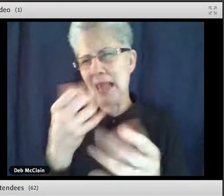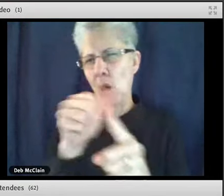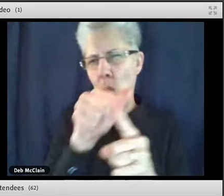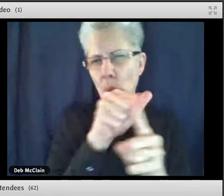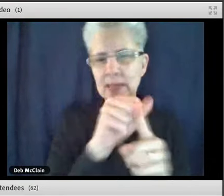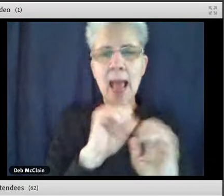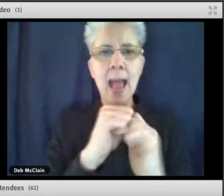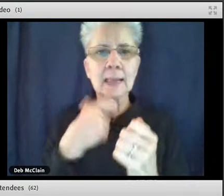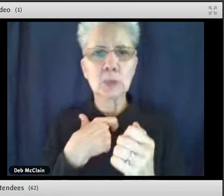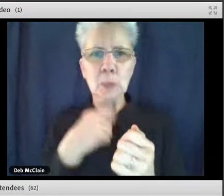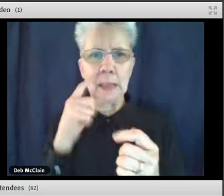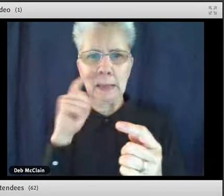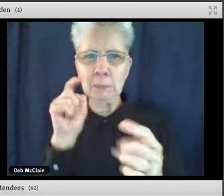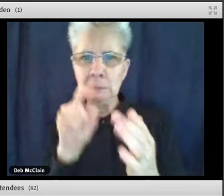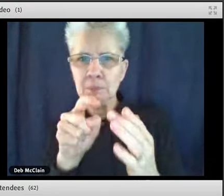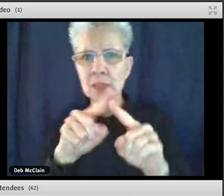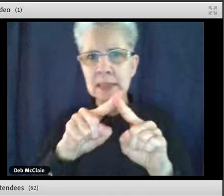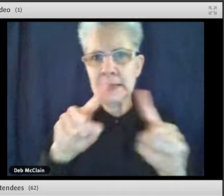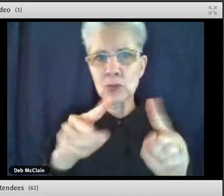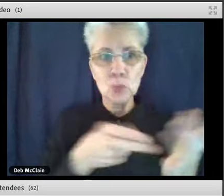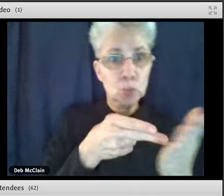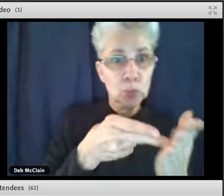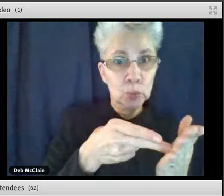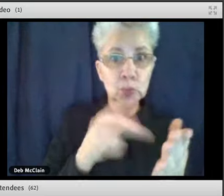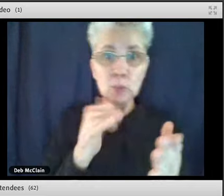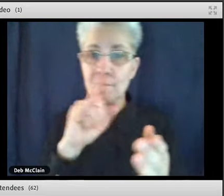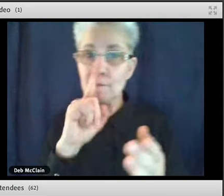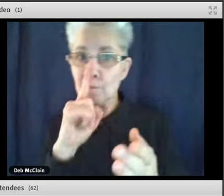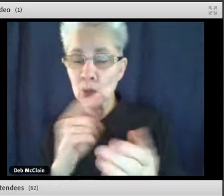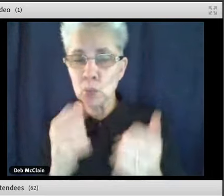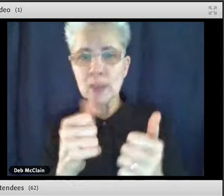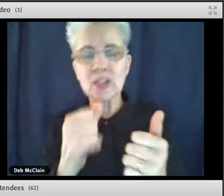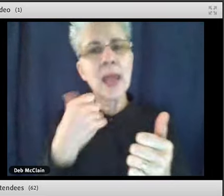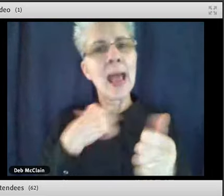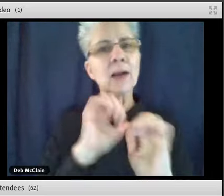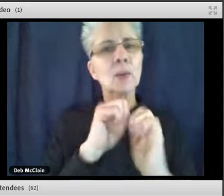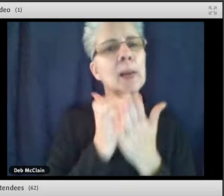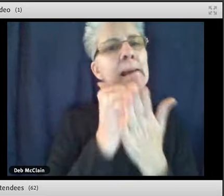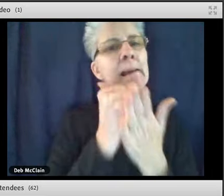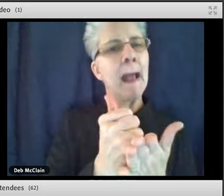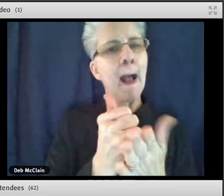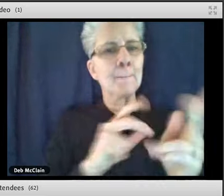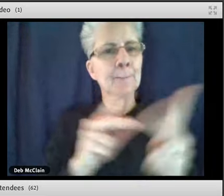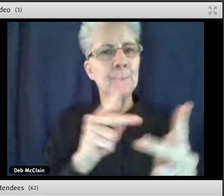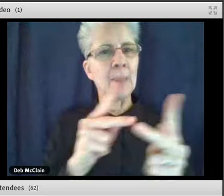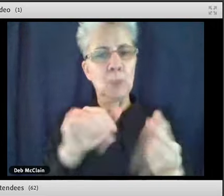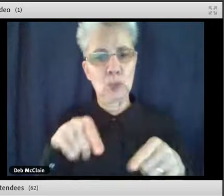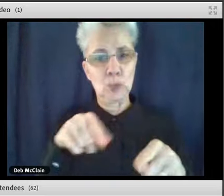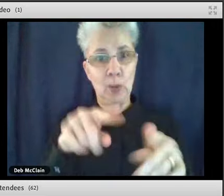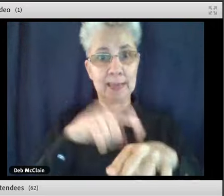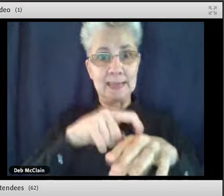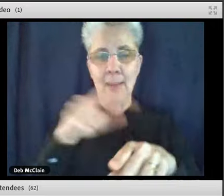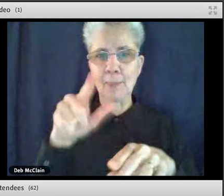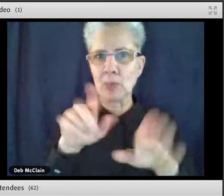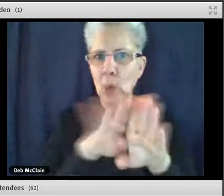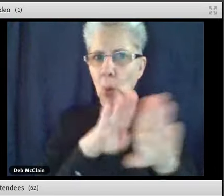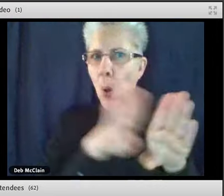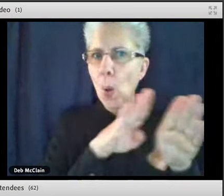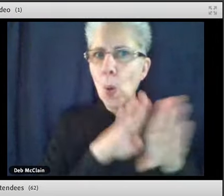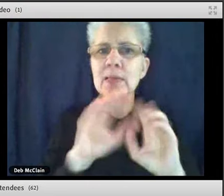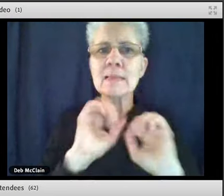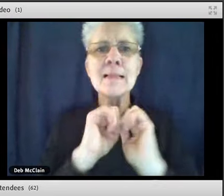the information is true and correct? And what can we help our patrons do in this time when libraries are closed? We're trying to